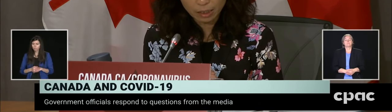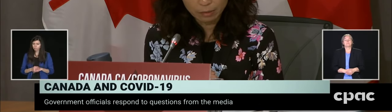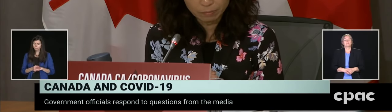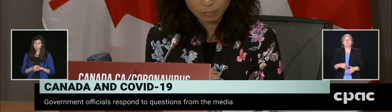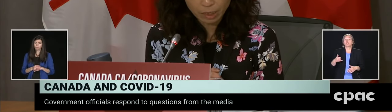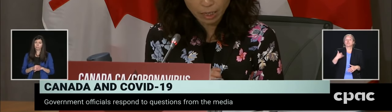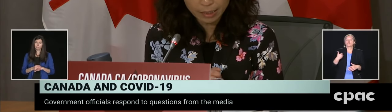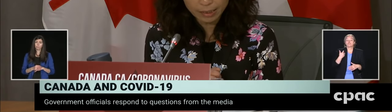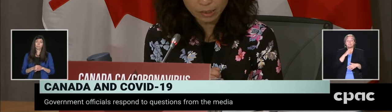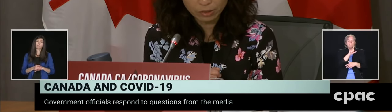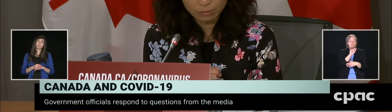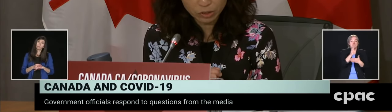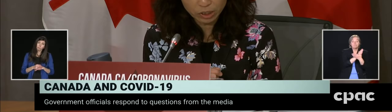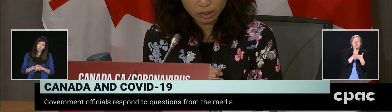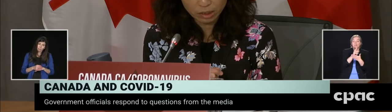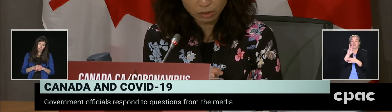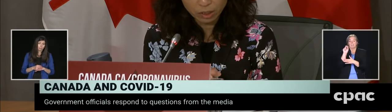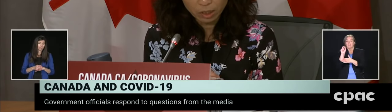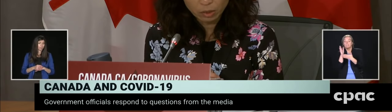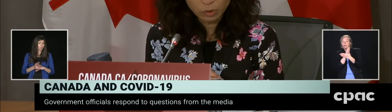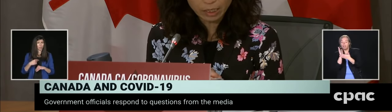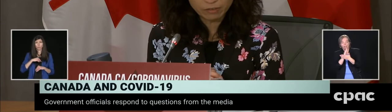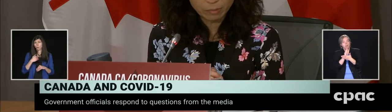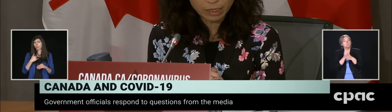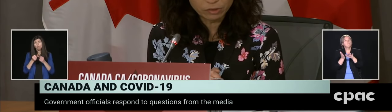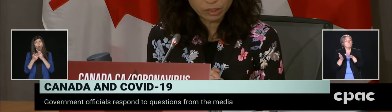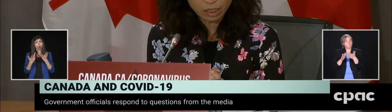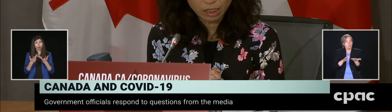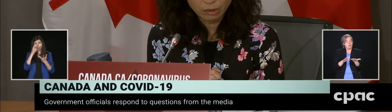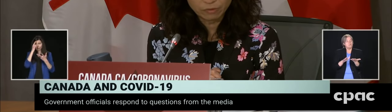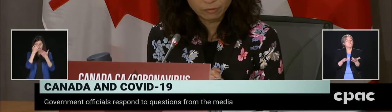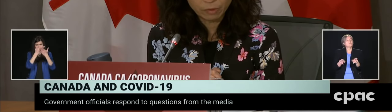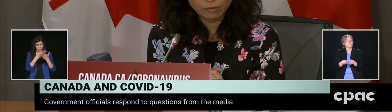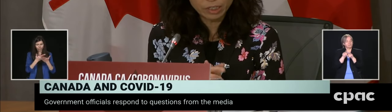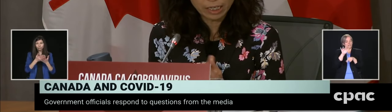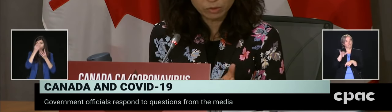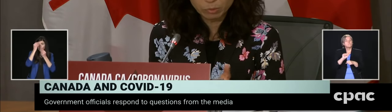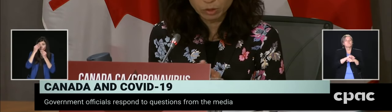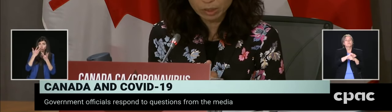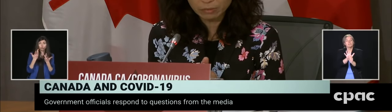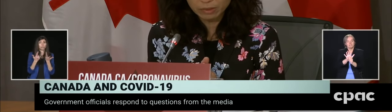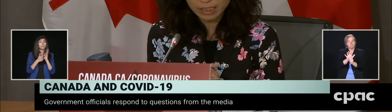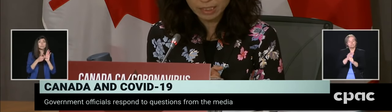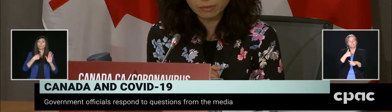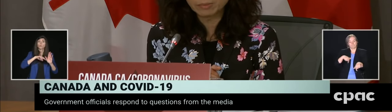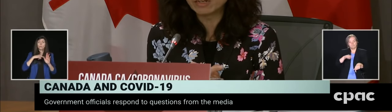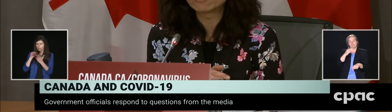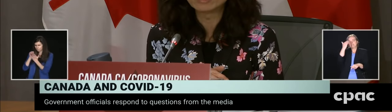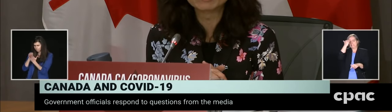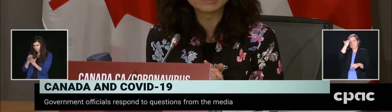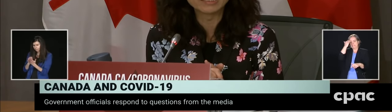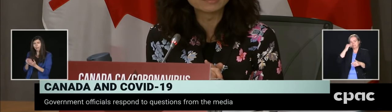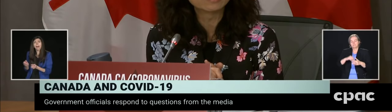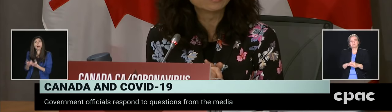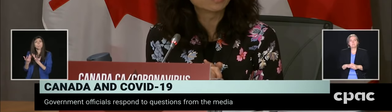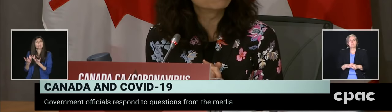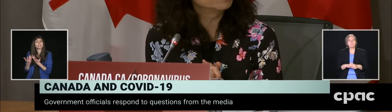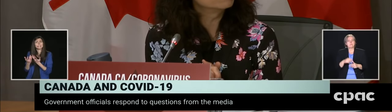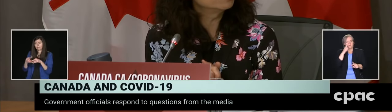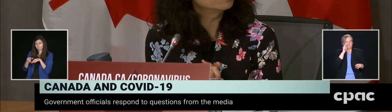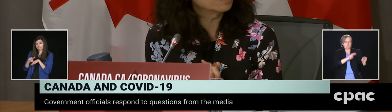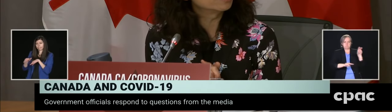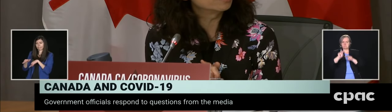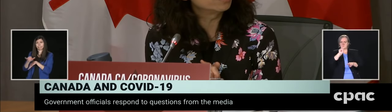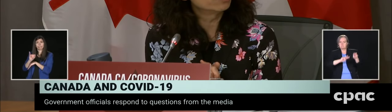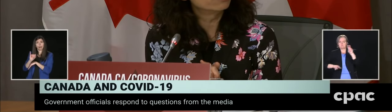track ICU admissions. So we have about, of the case reports that we received, about 5% have